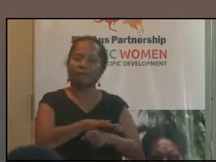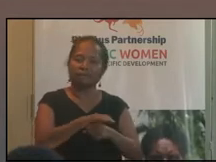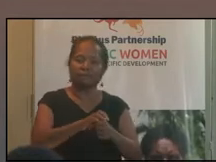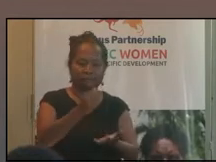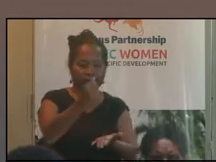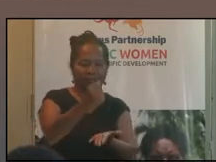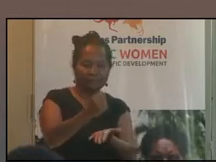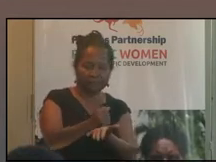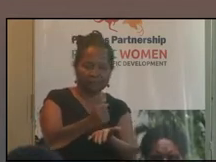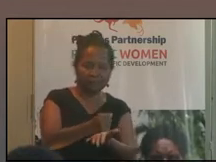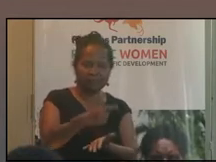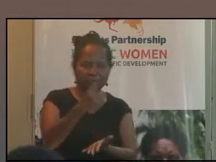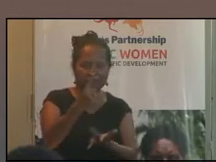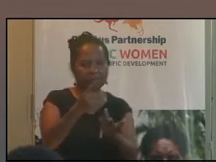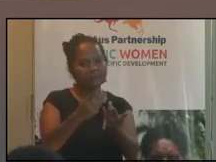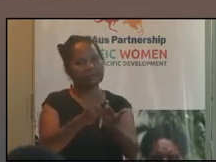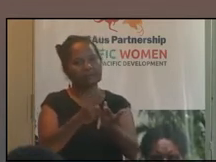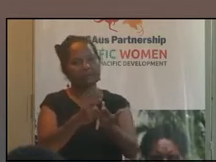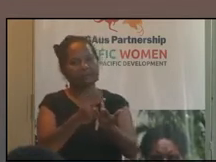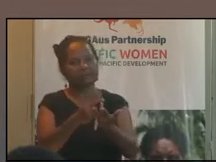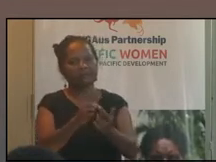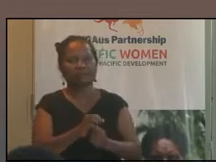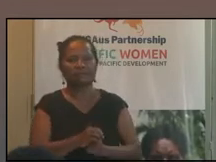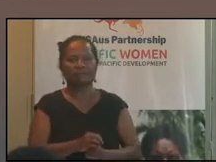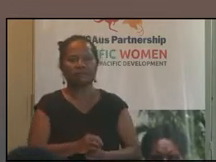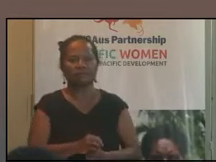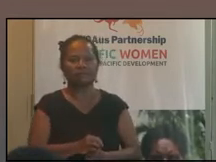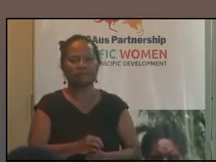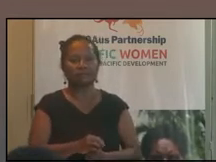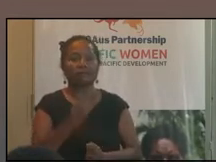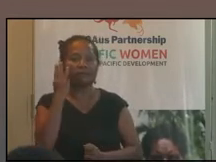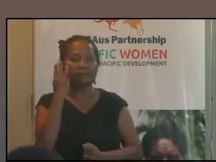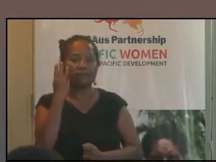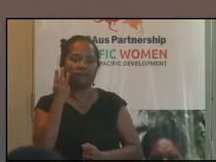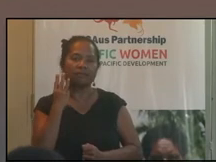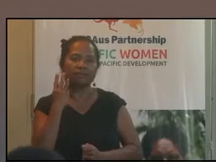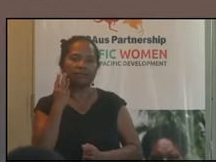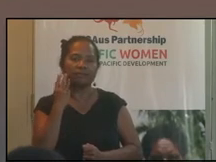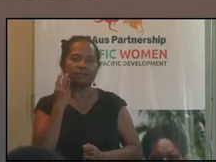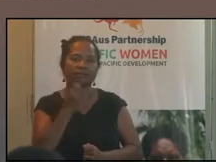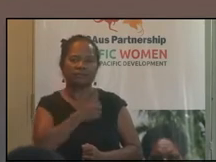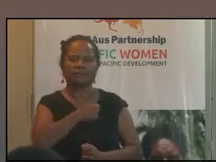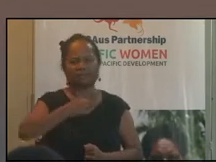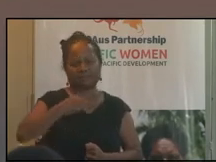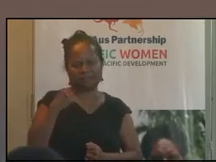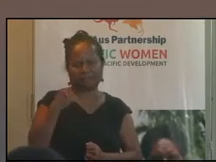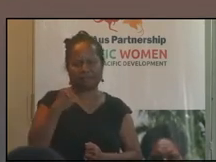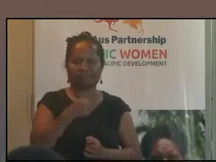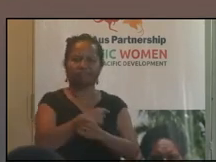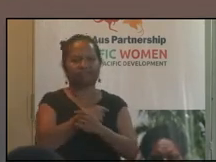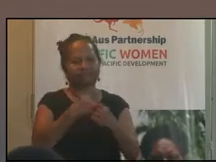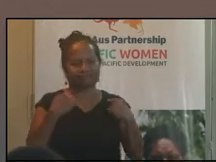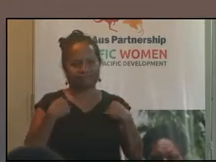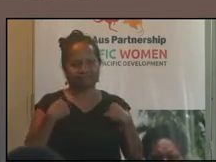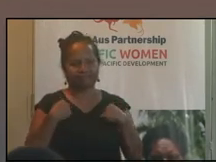also one of the other major hurdles is especially women ourselves, so hopefully we can get around